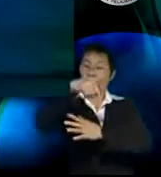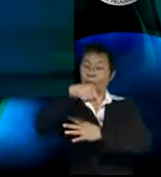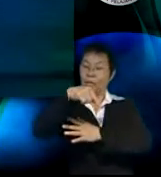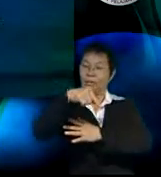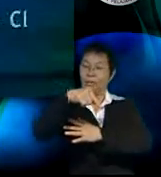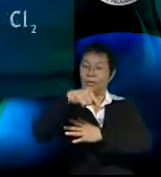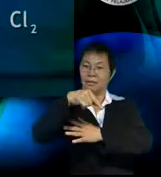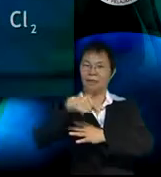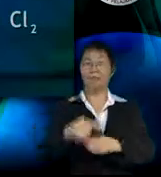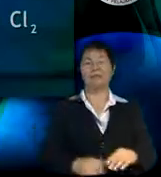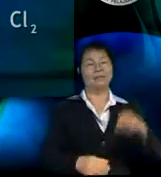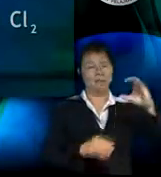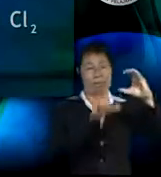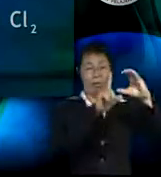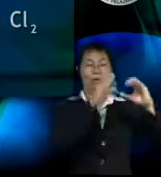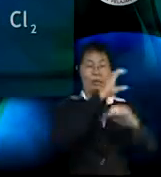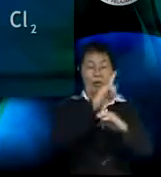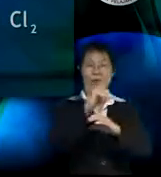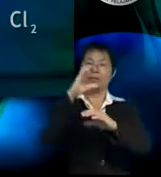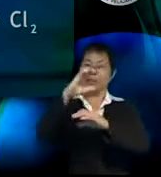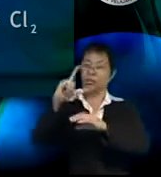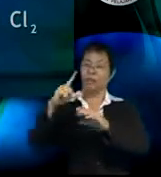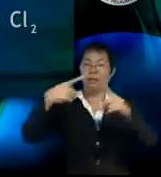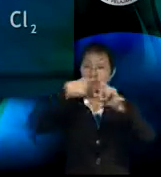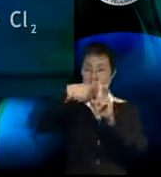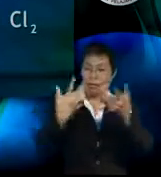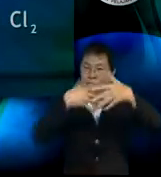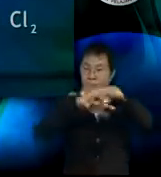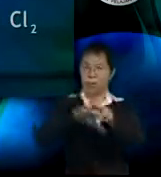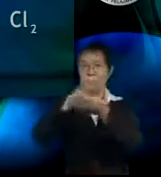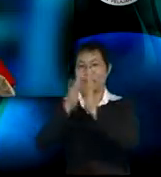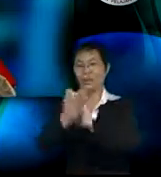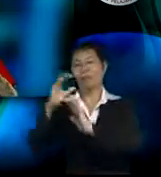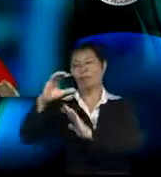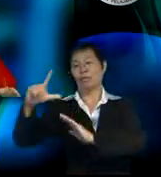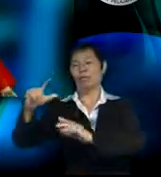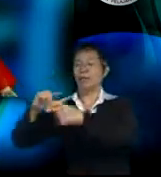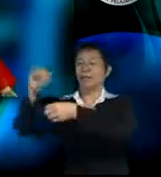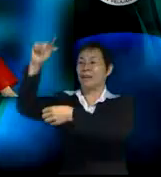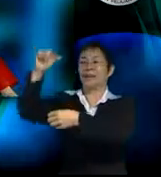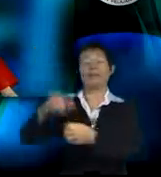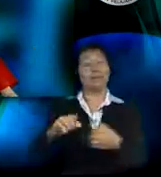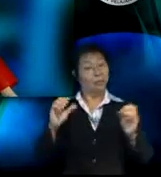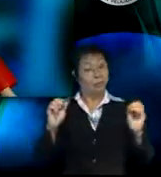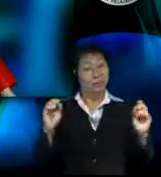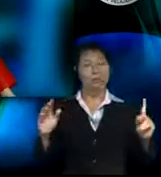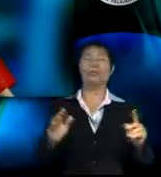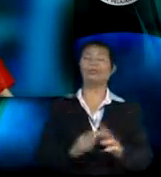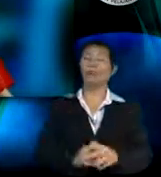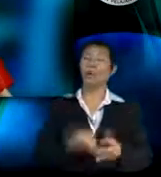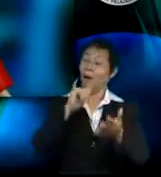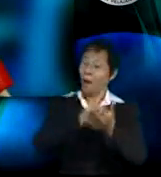is So, that's